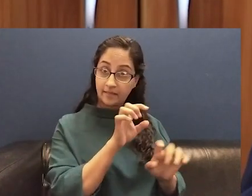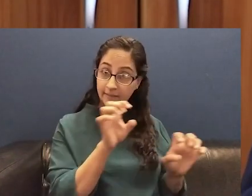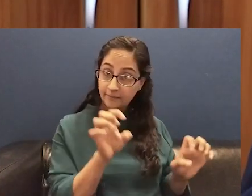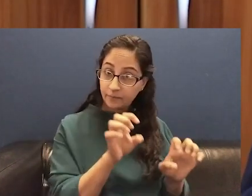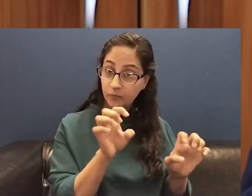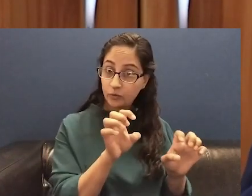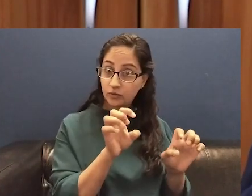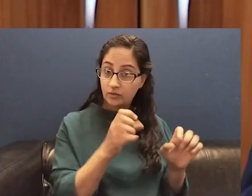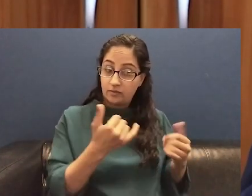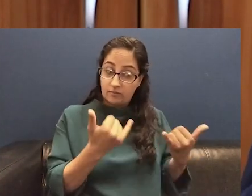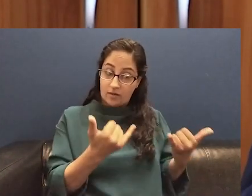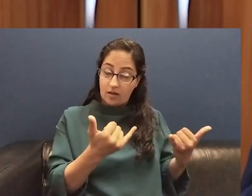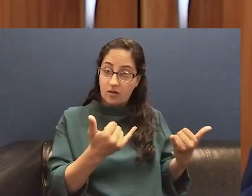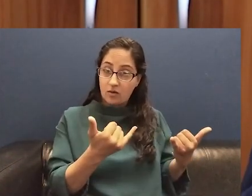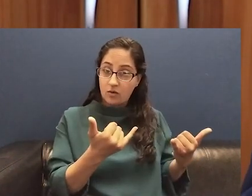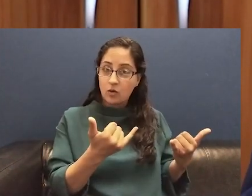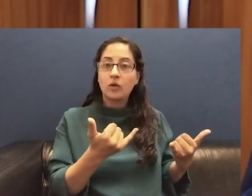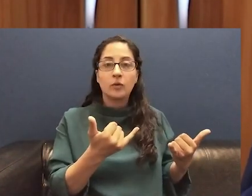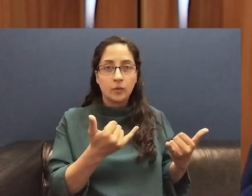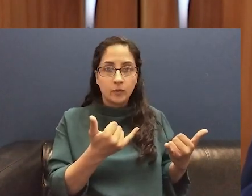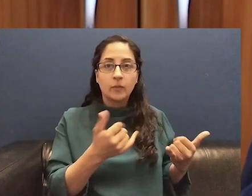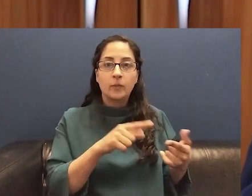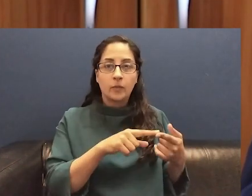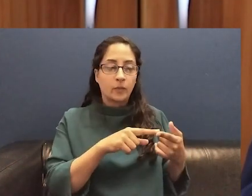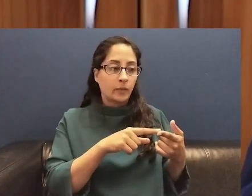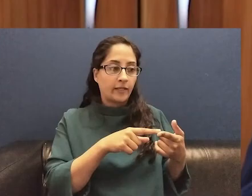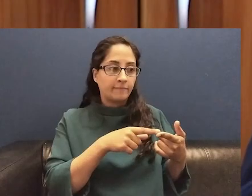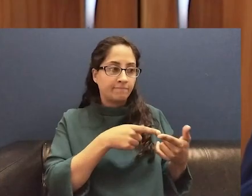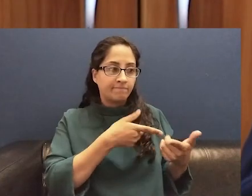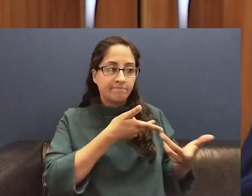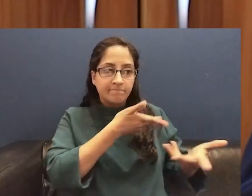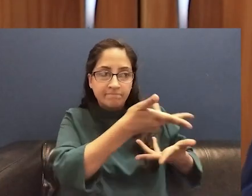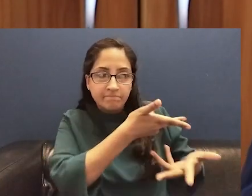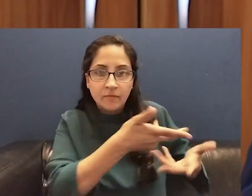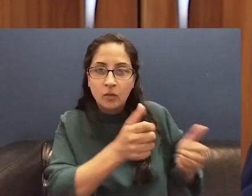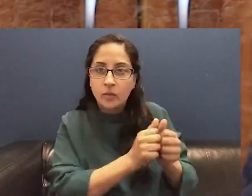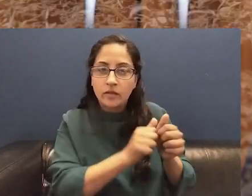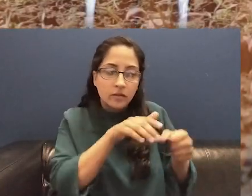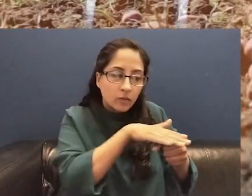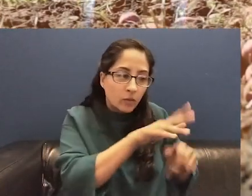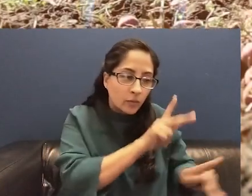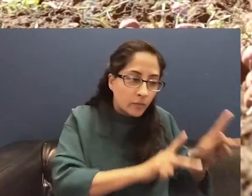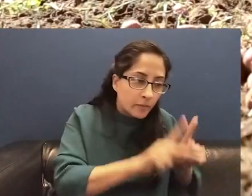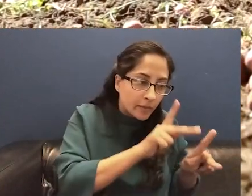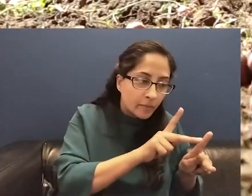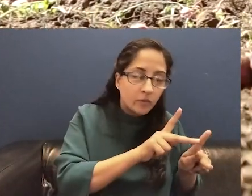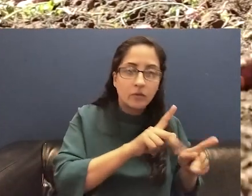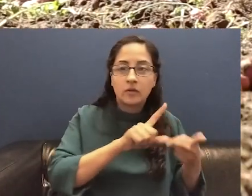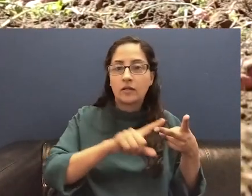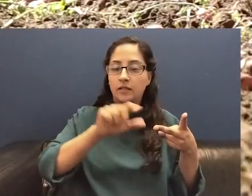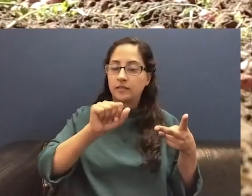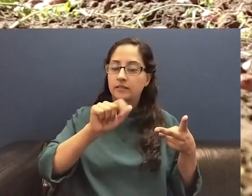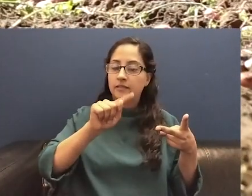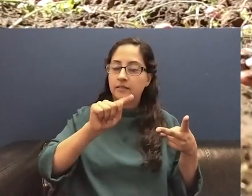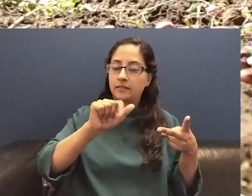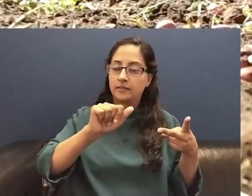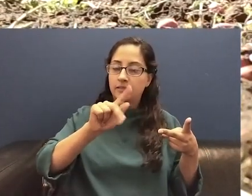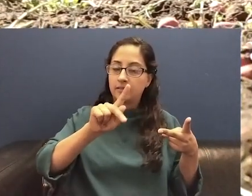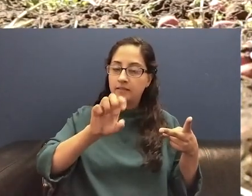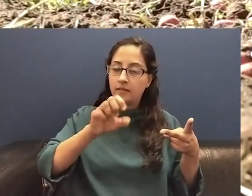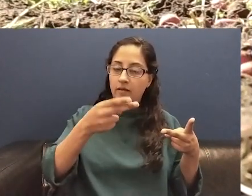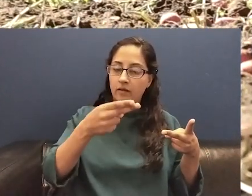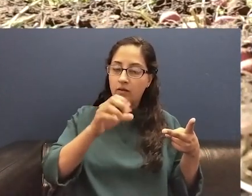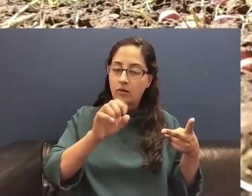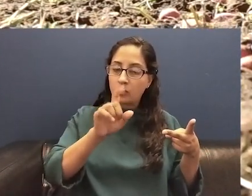on the ground, with international partners, to assist people in difficult times, particularly